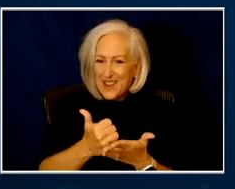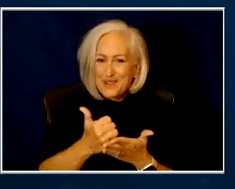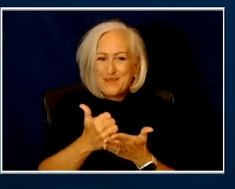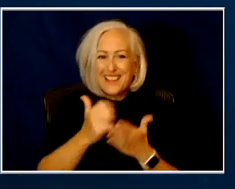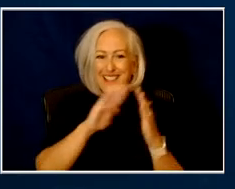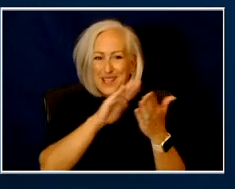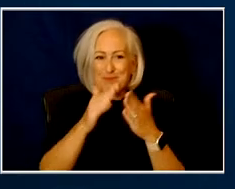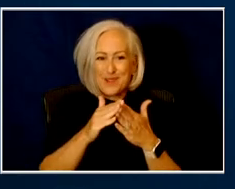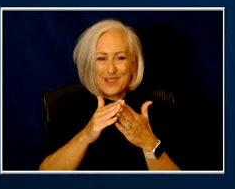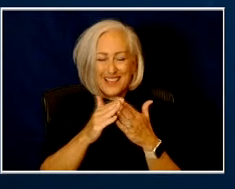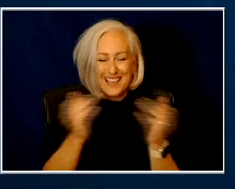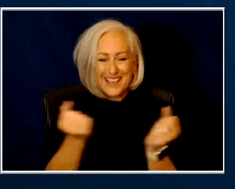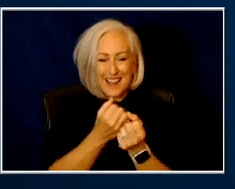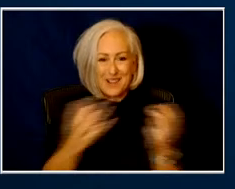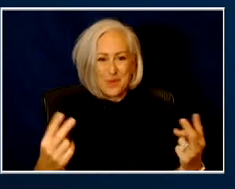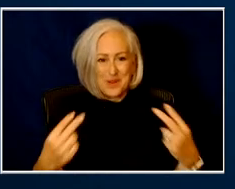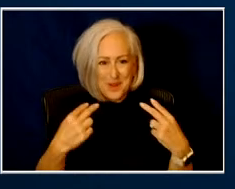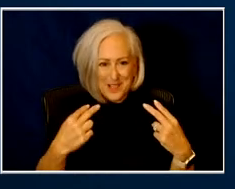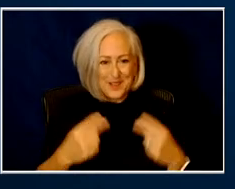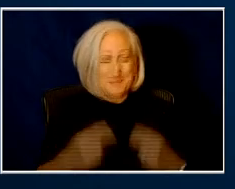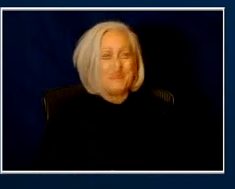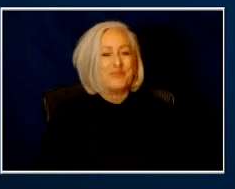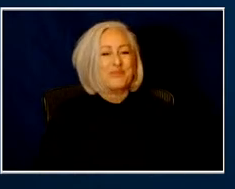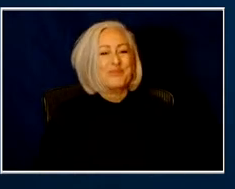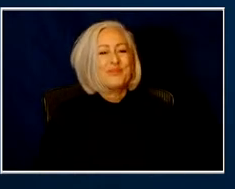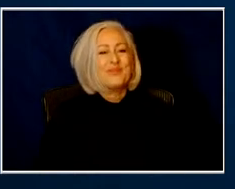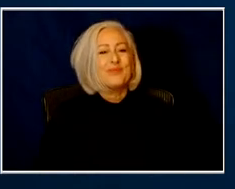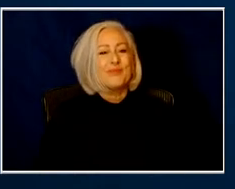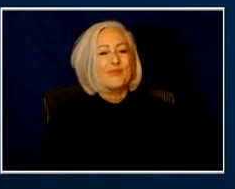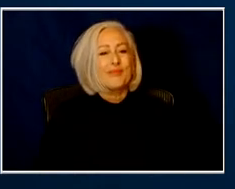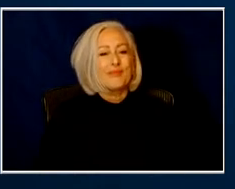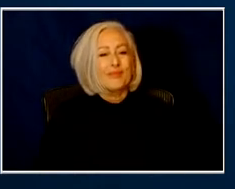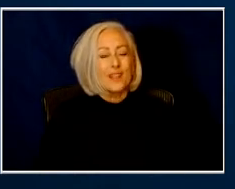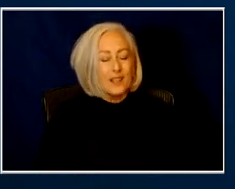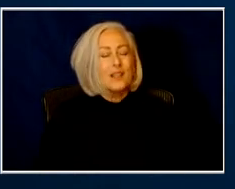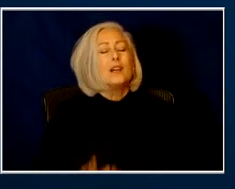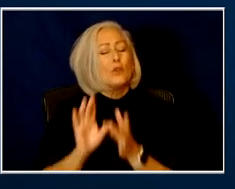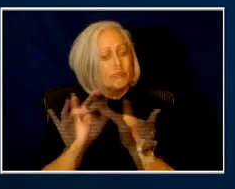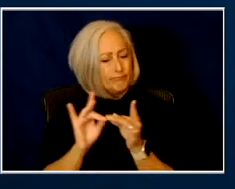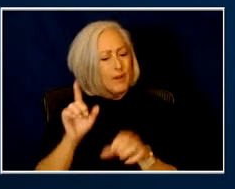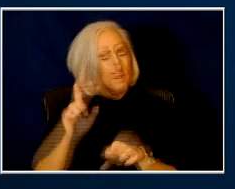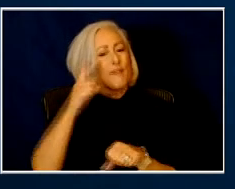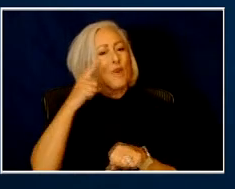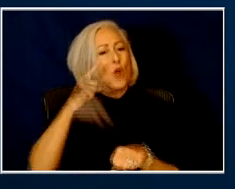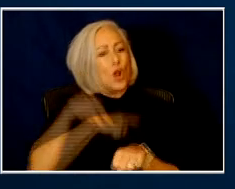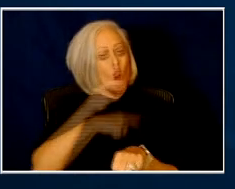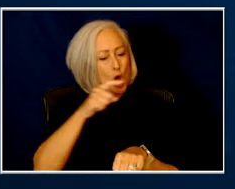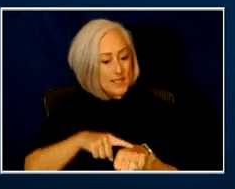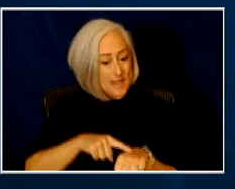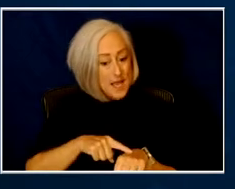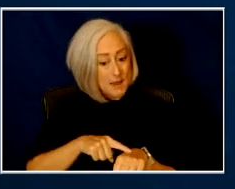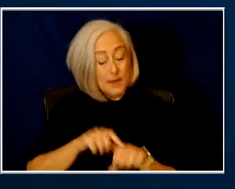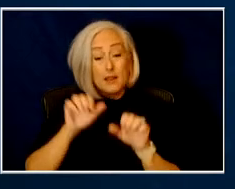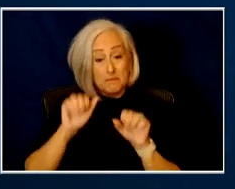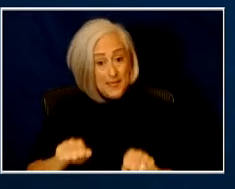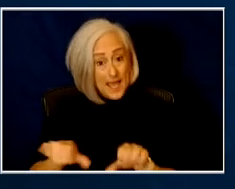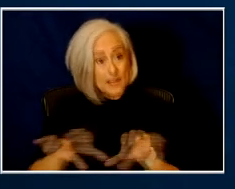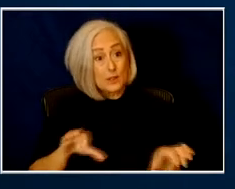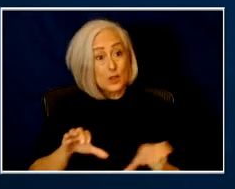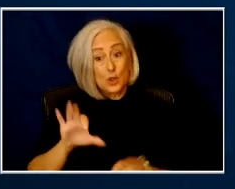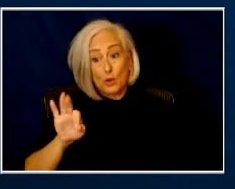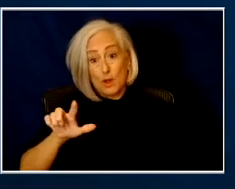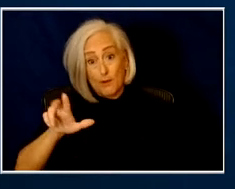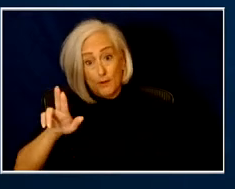so also we've been saying for a long time on this program that it's okay uh to get your flu shot and your coveted booster at the same time